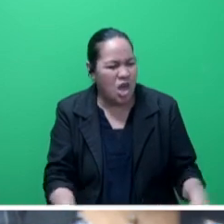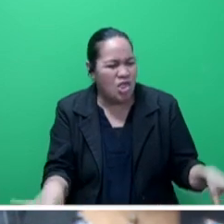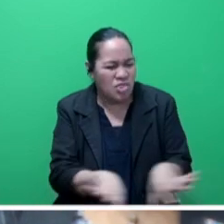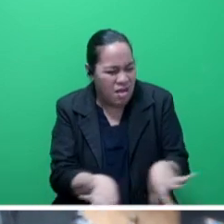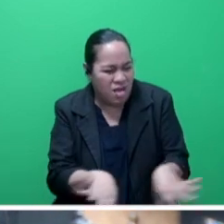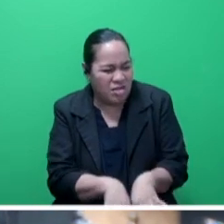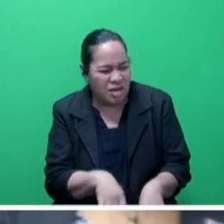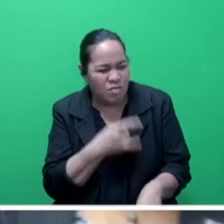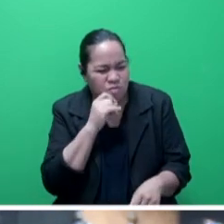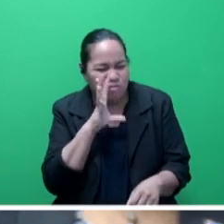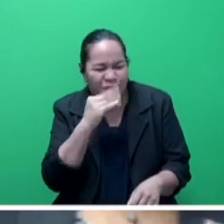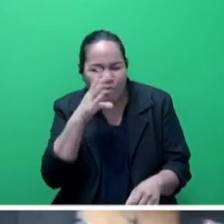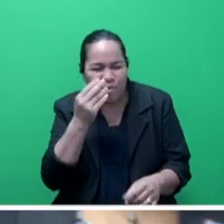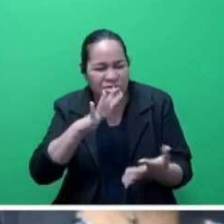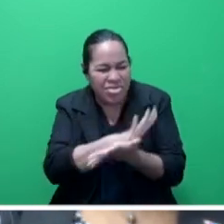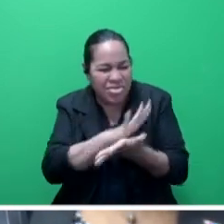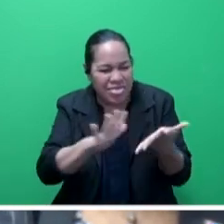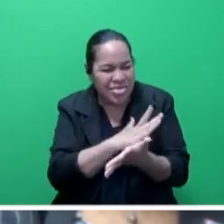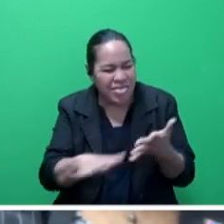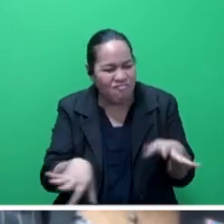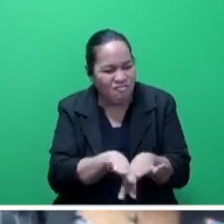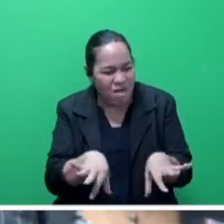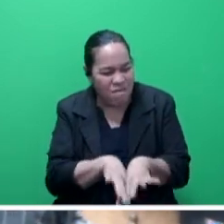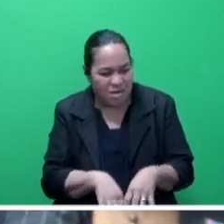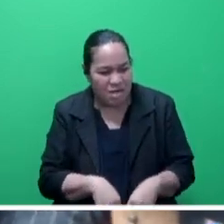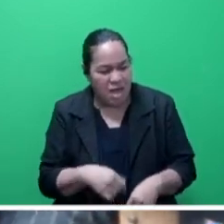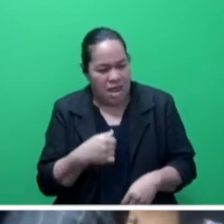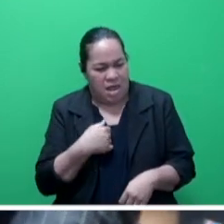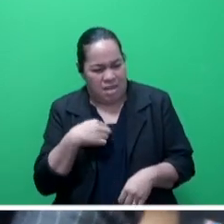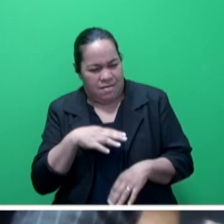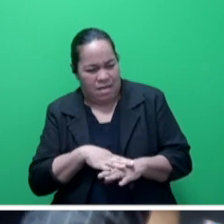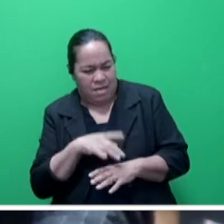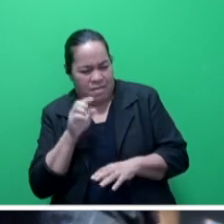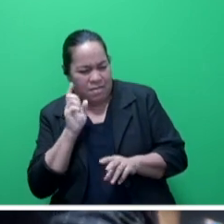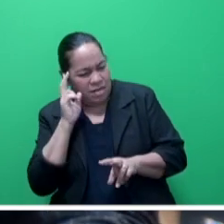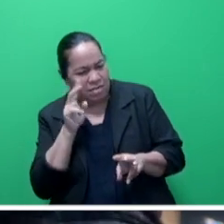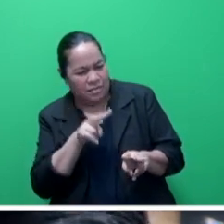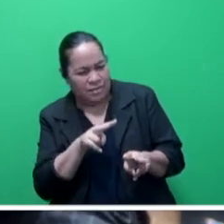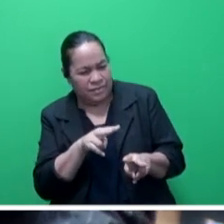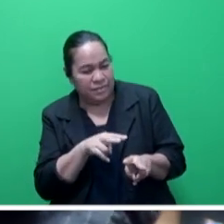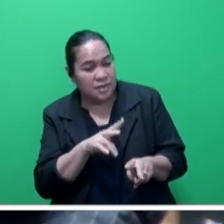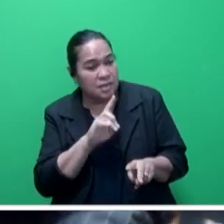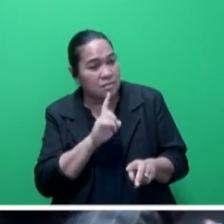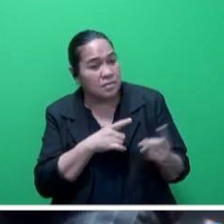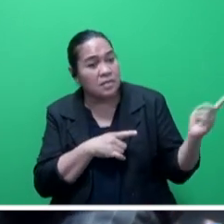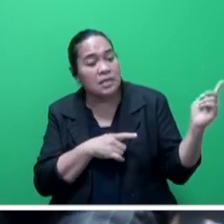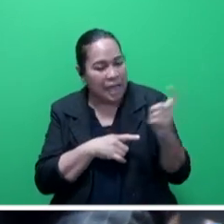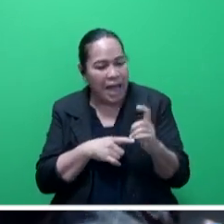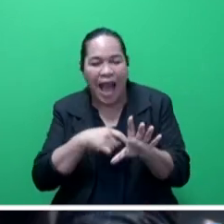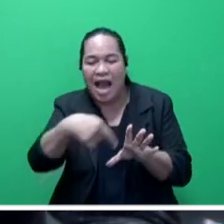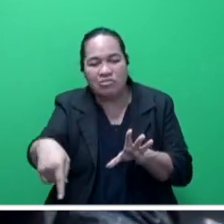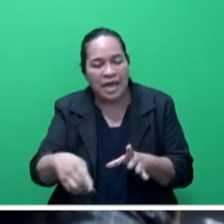nonsensical gibberish and garbage, Honorable Speaker. And for a moment, if he was here, I would tell us to his face, come and say it outside,